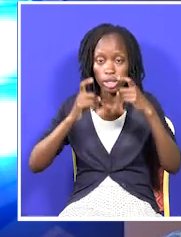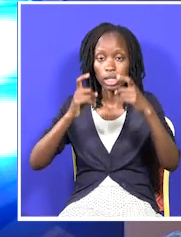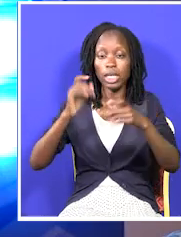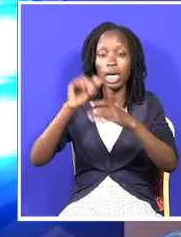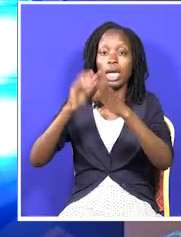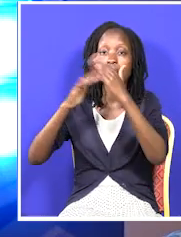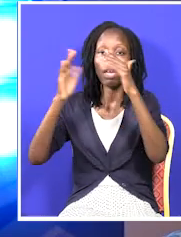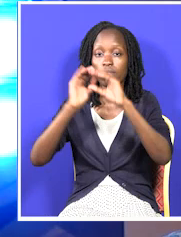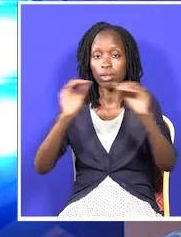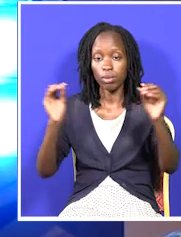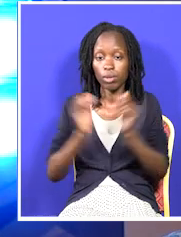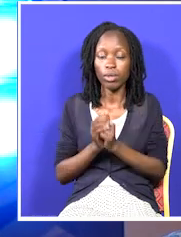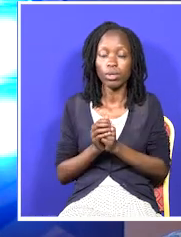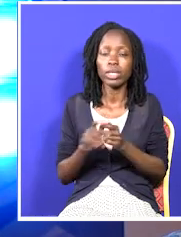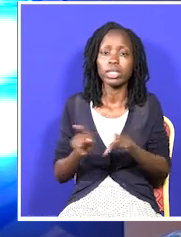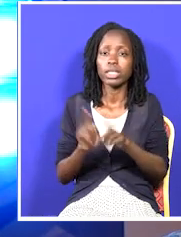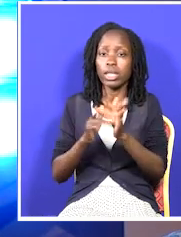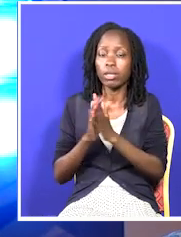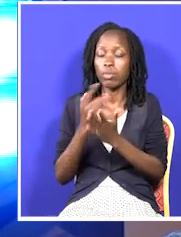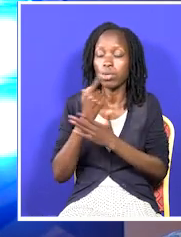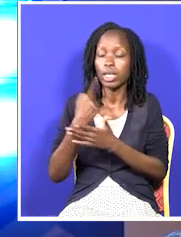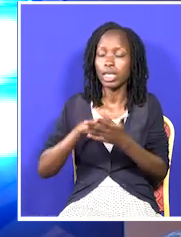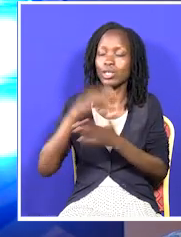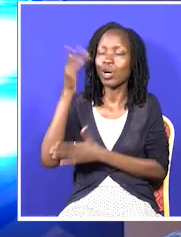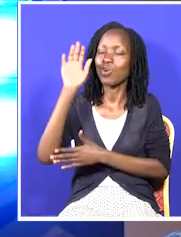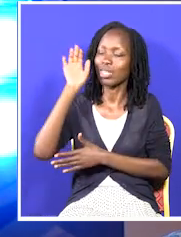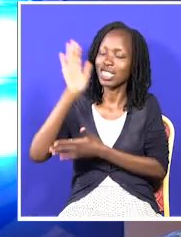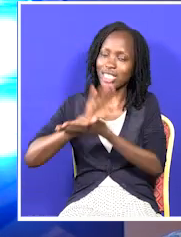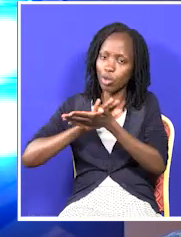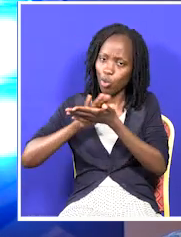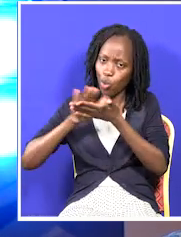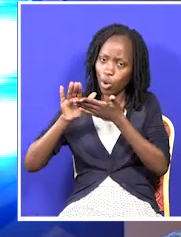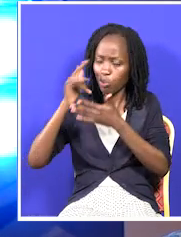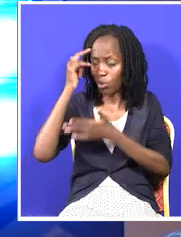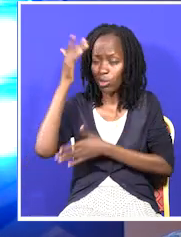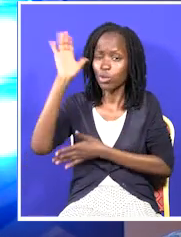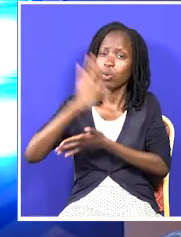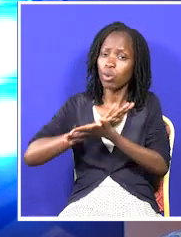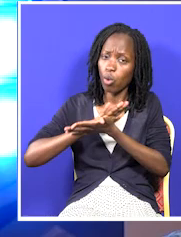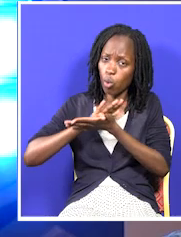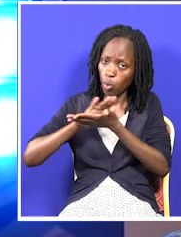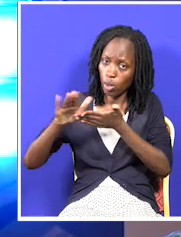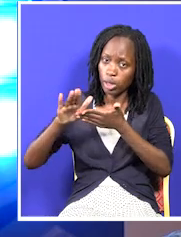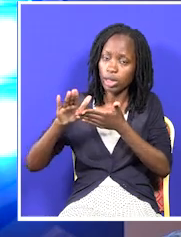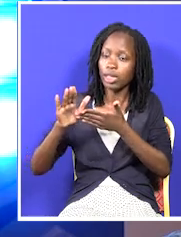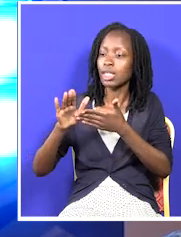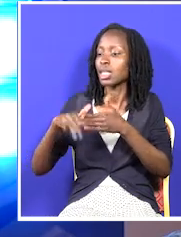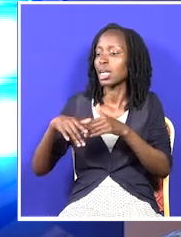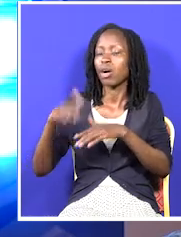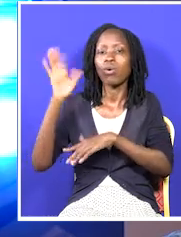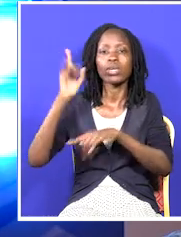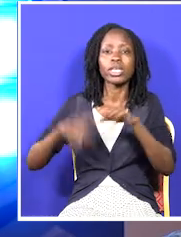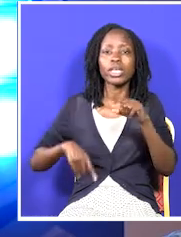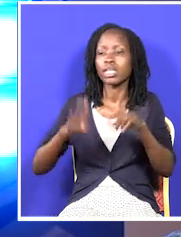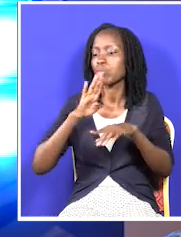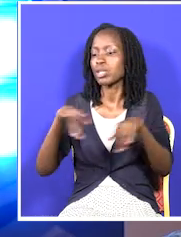heaven. The Bible tells us that God is holy. God being holy He cannot be